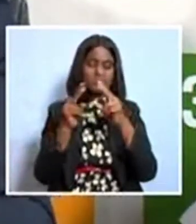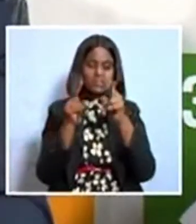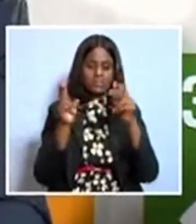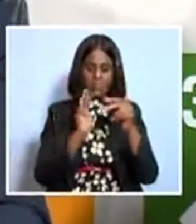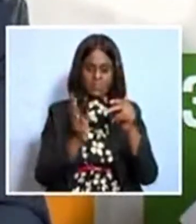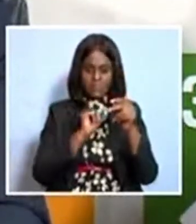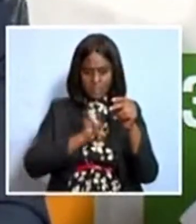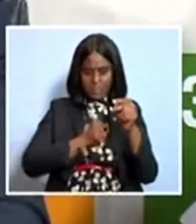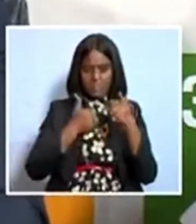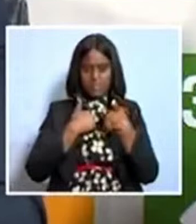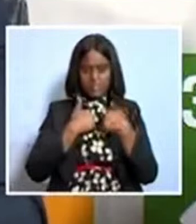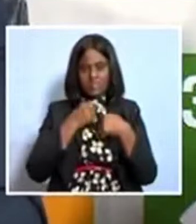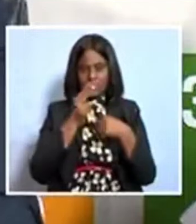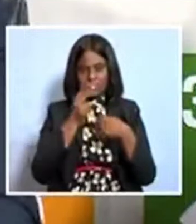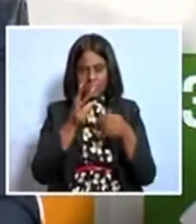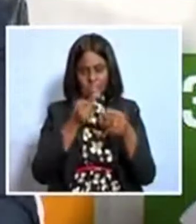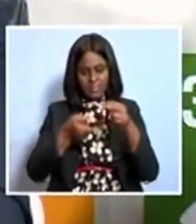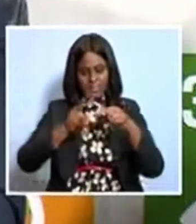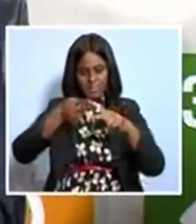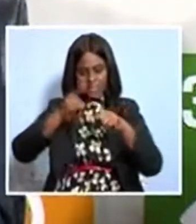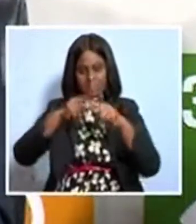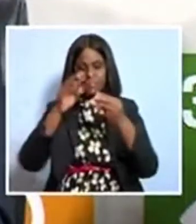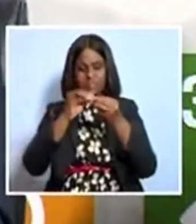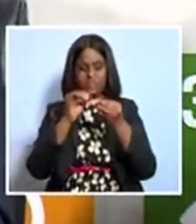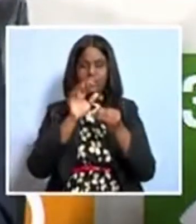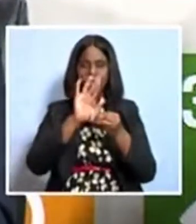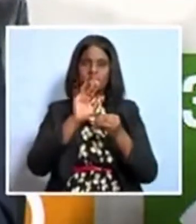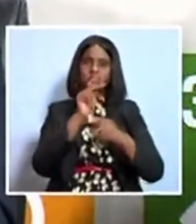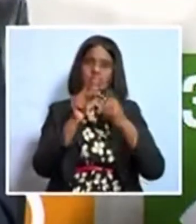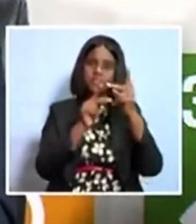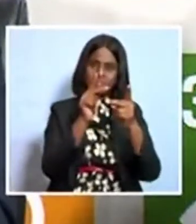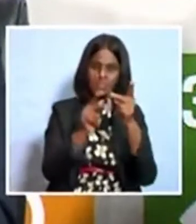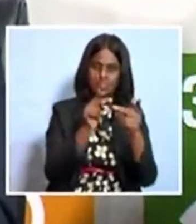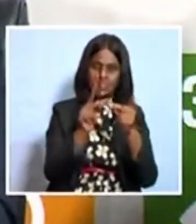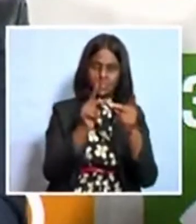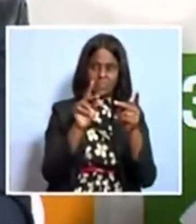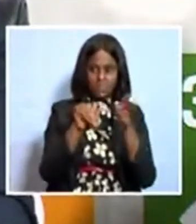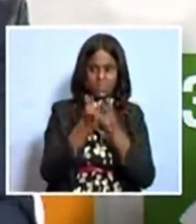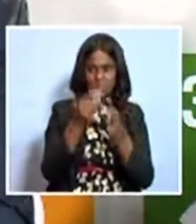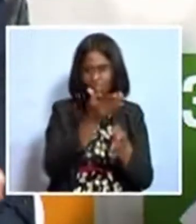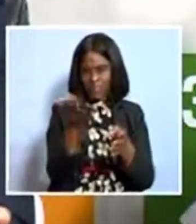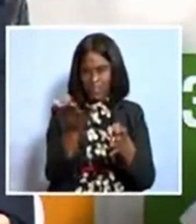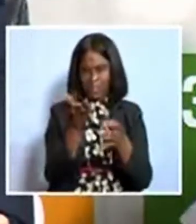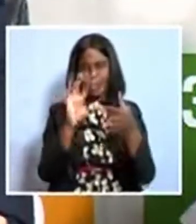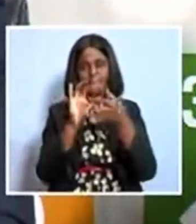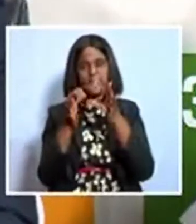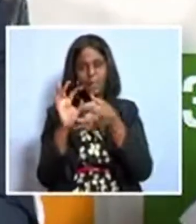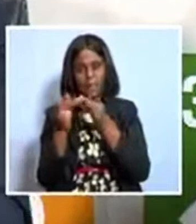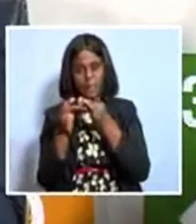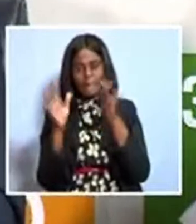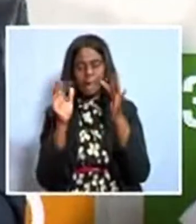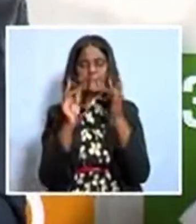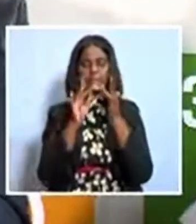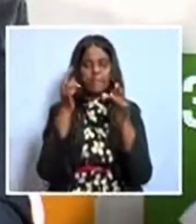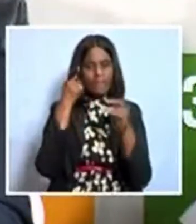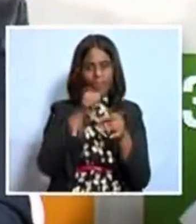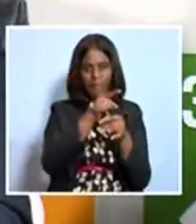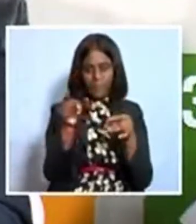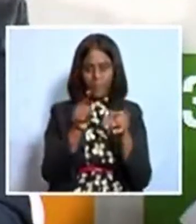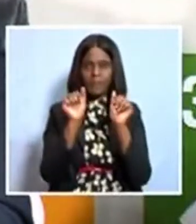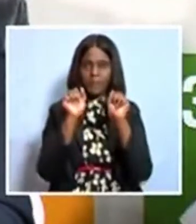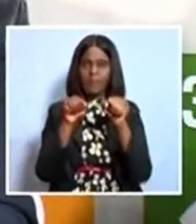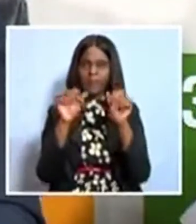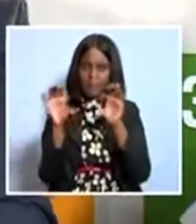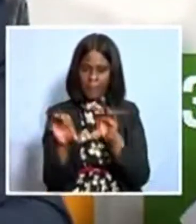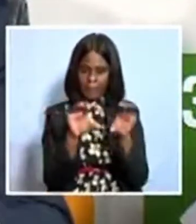have to look at how do we increase their production system, their processes. How are they able to connect to the internet for them to be able to do business?